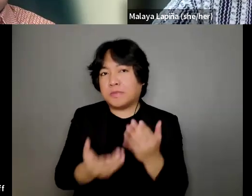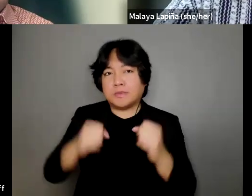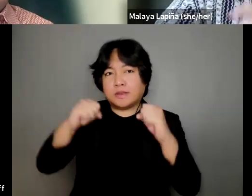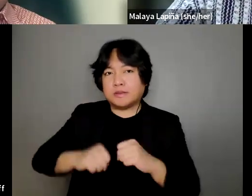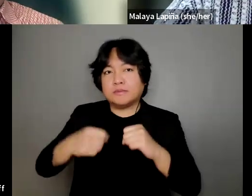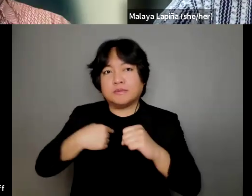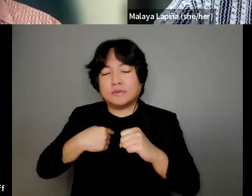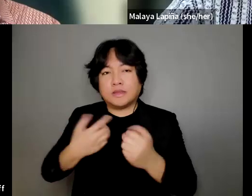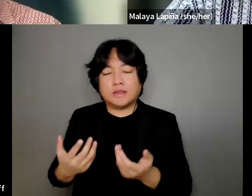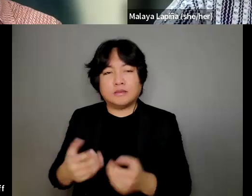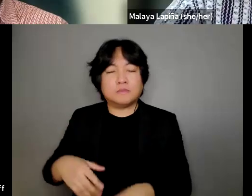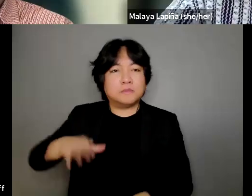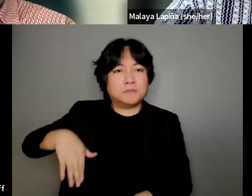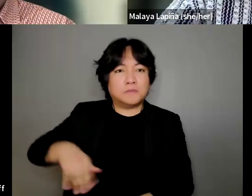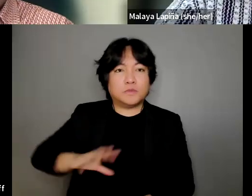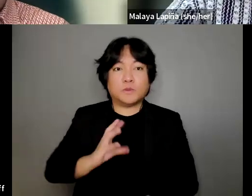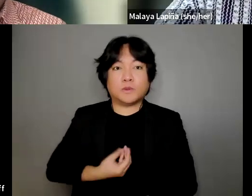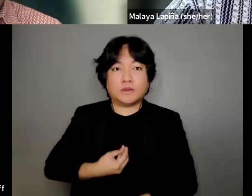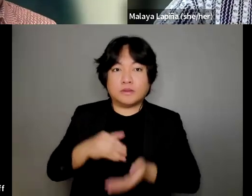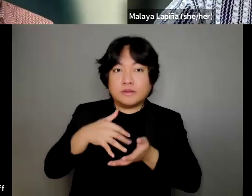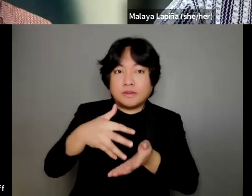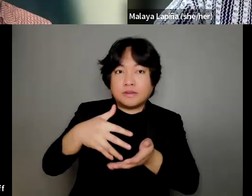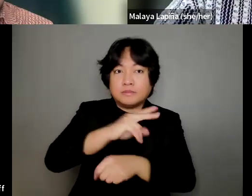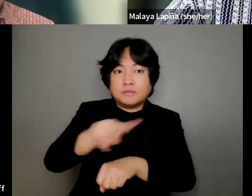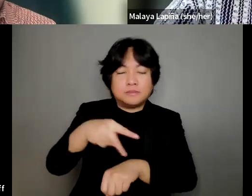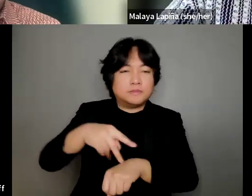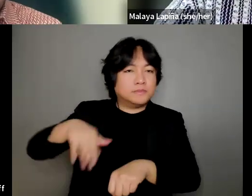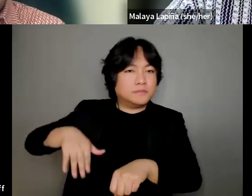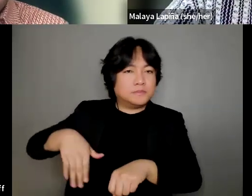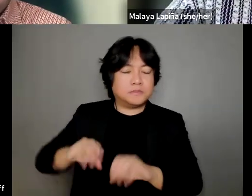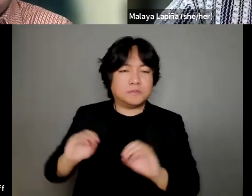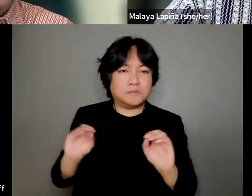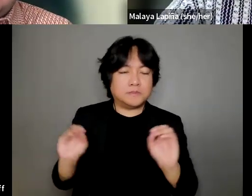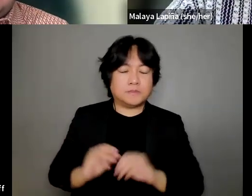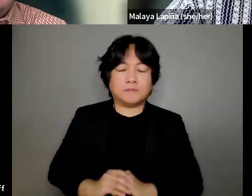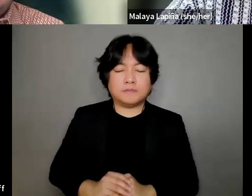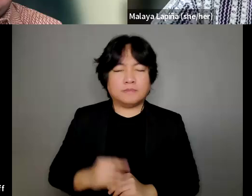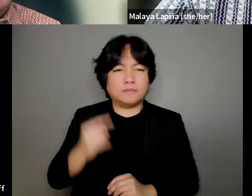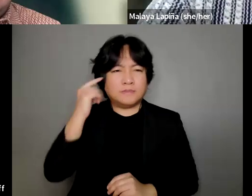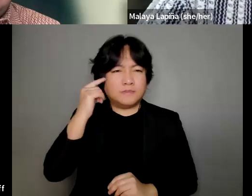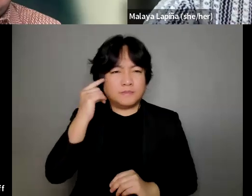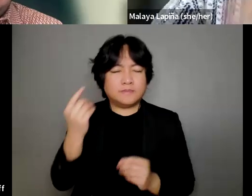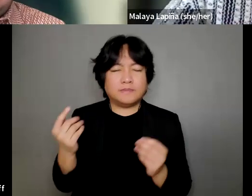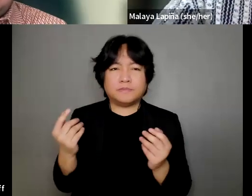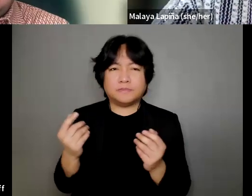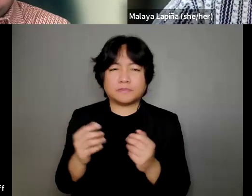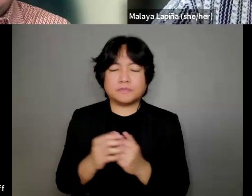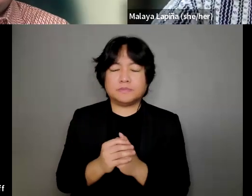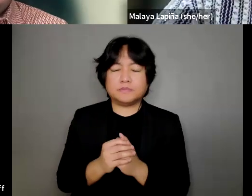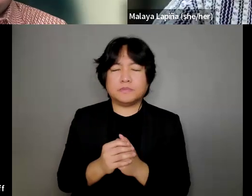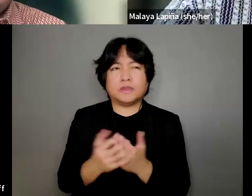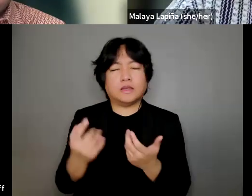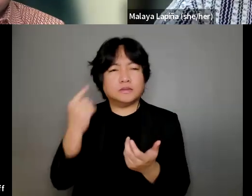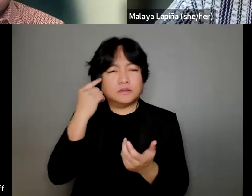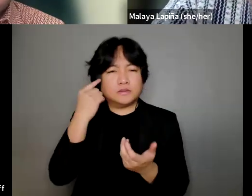pa talagang trans study sa Pilipinas, no, na and I think ang malaking ang go well I think